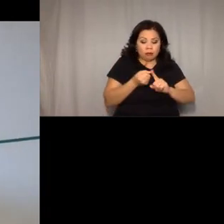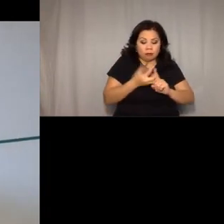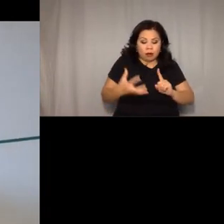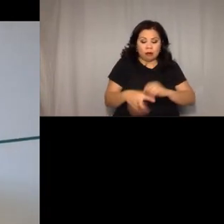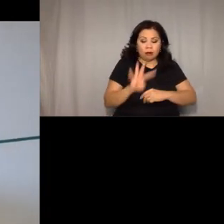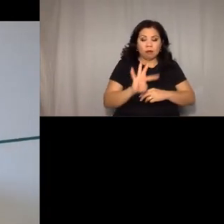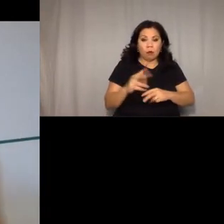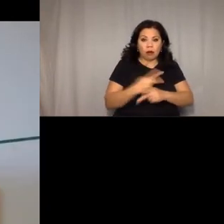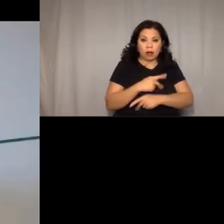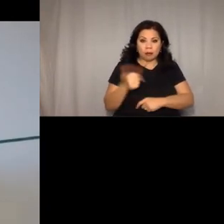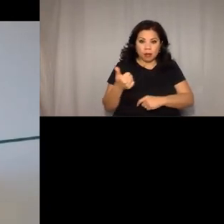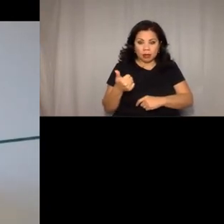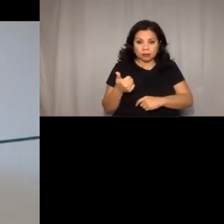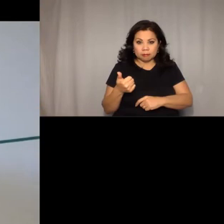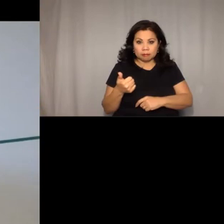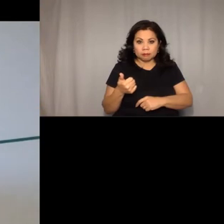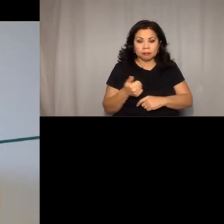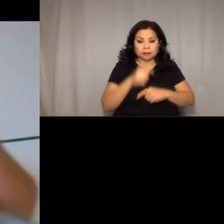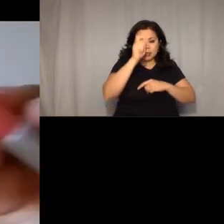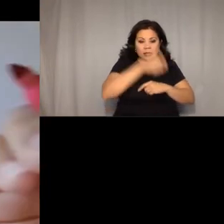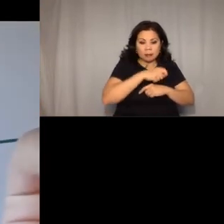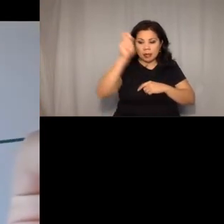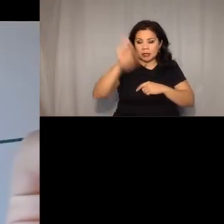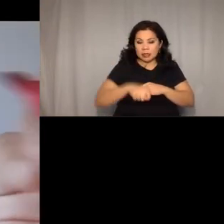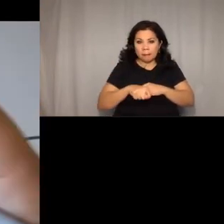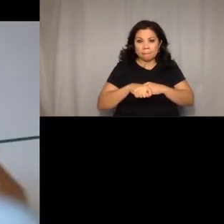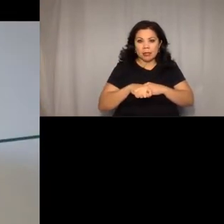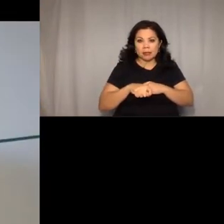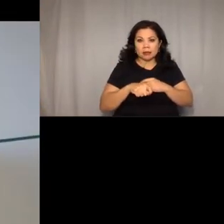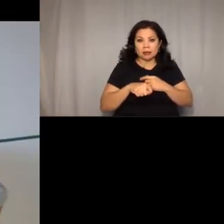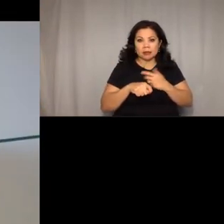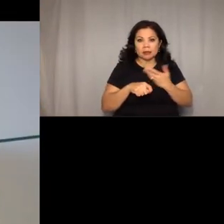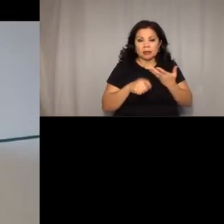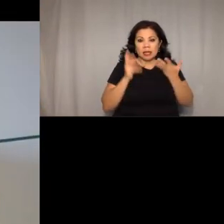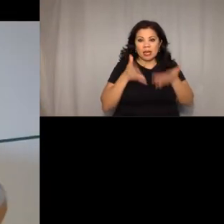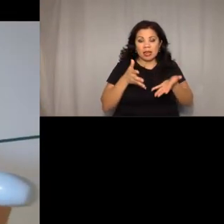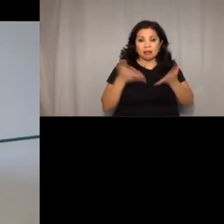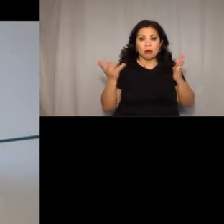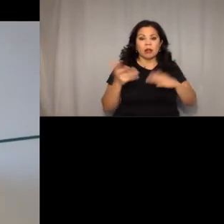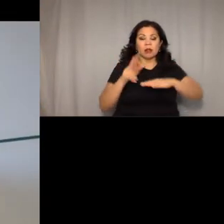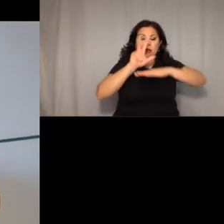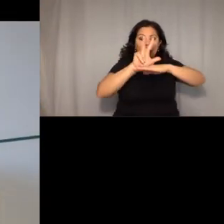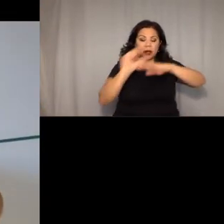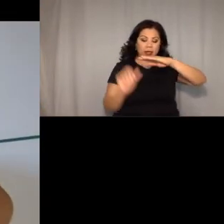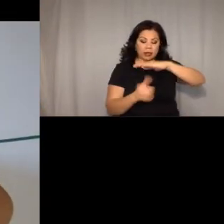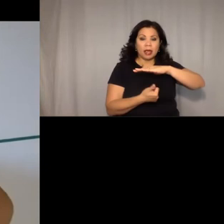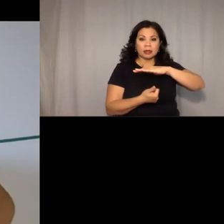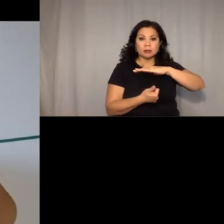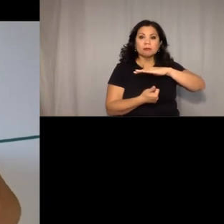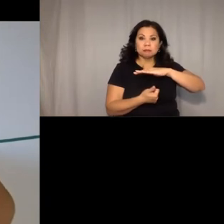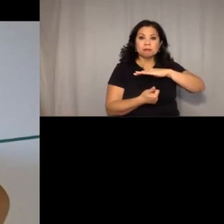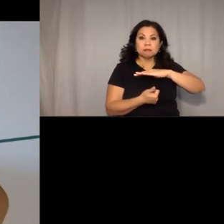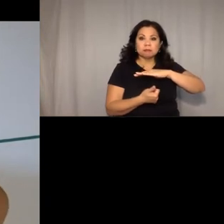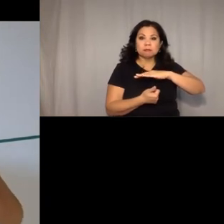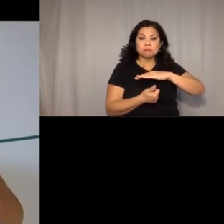4 times 10. Zap, zap. And I'm left with 3 on top and 2 times 5 on